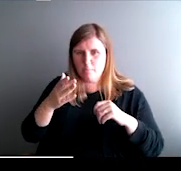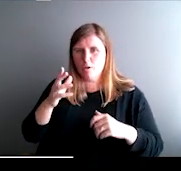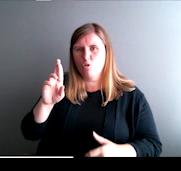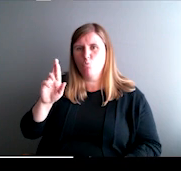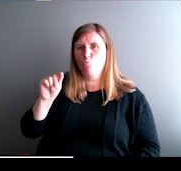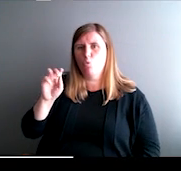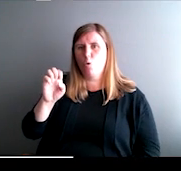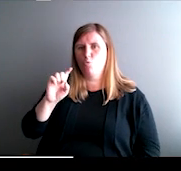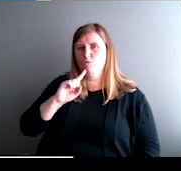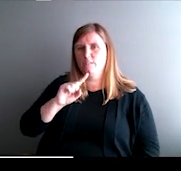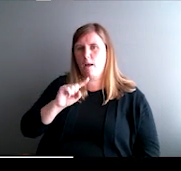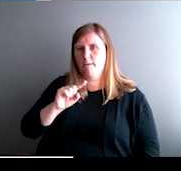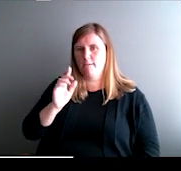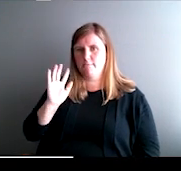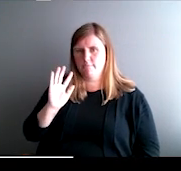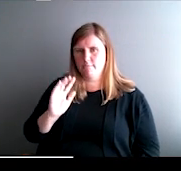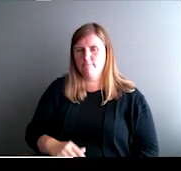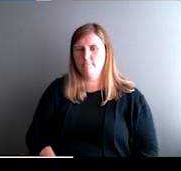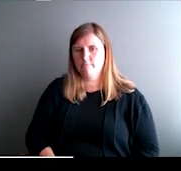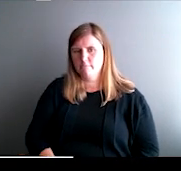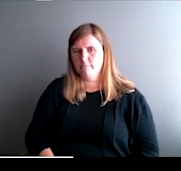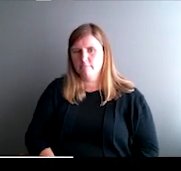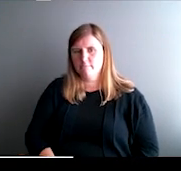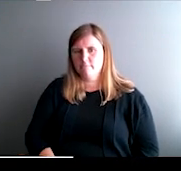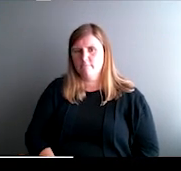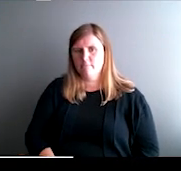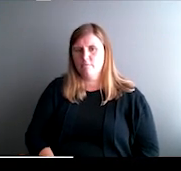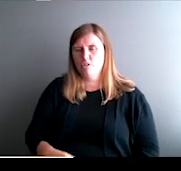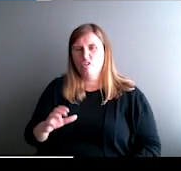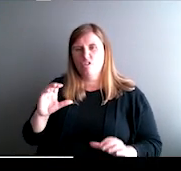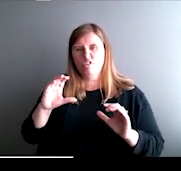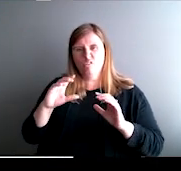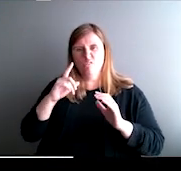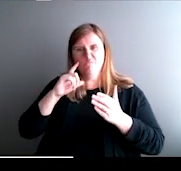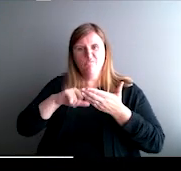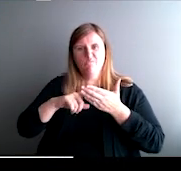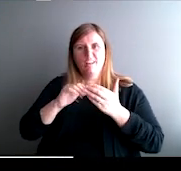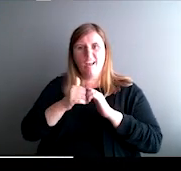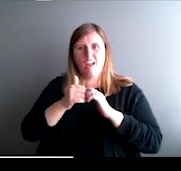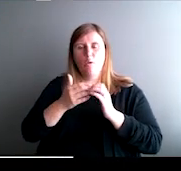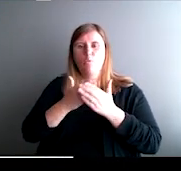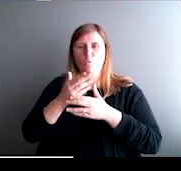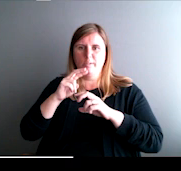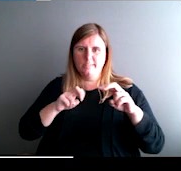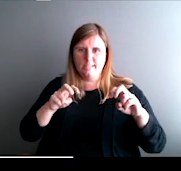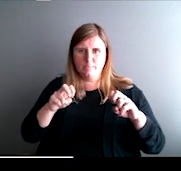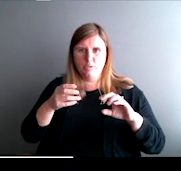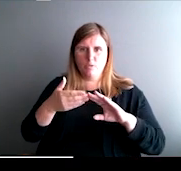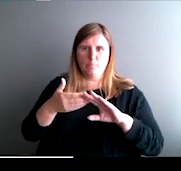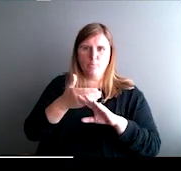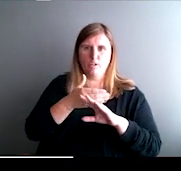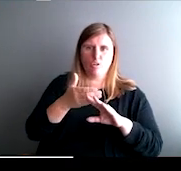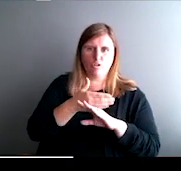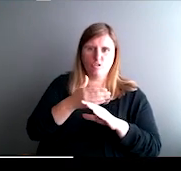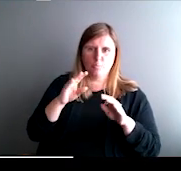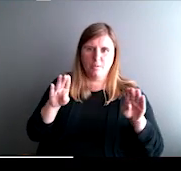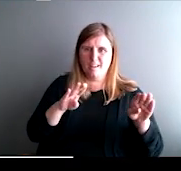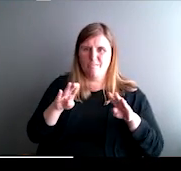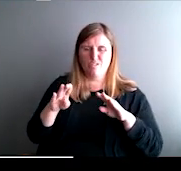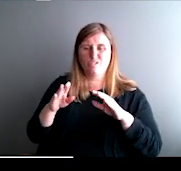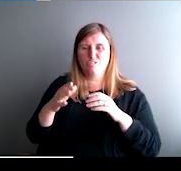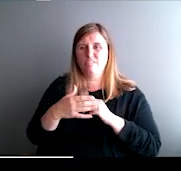responding. You do this through assessment. You want to assess the precursor behaviors. Even if the